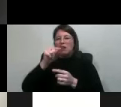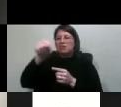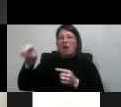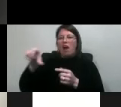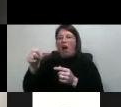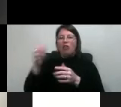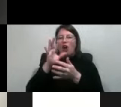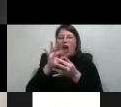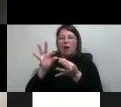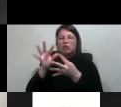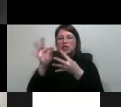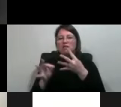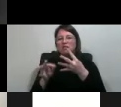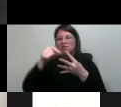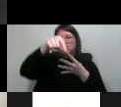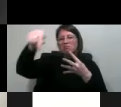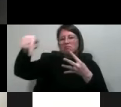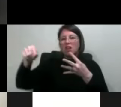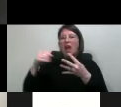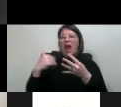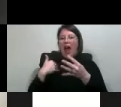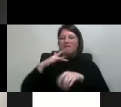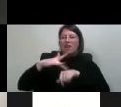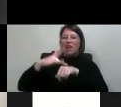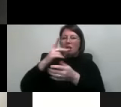stops that do have available parking.